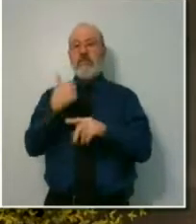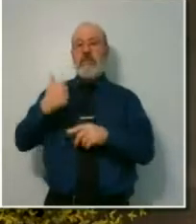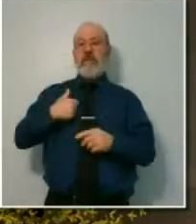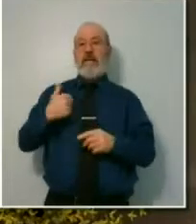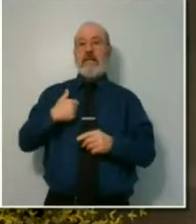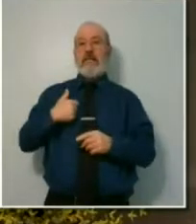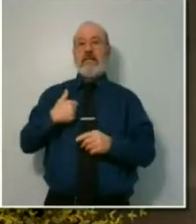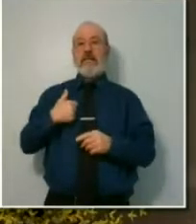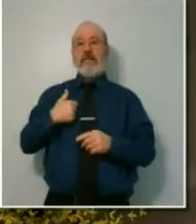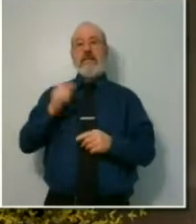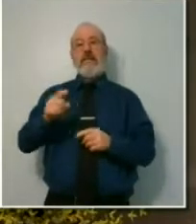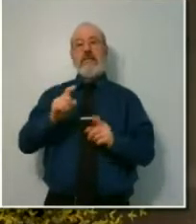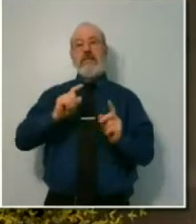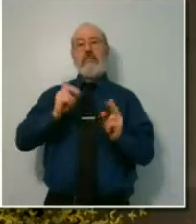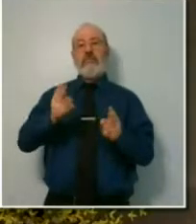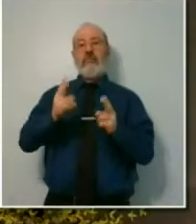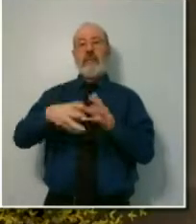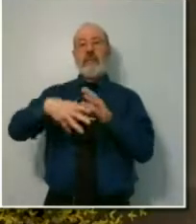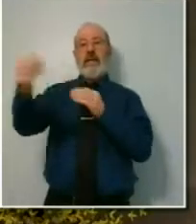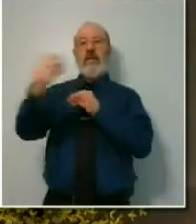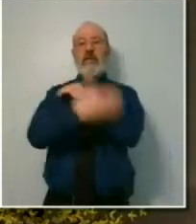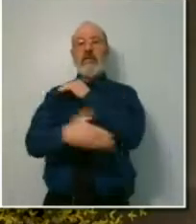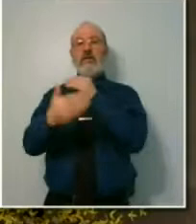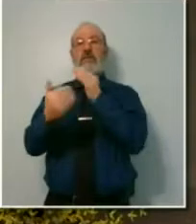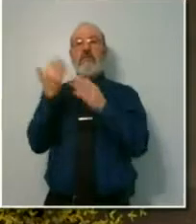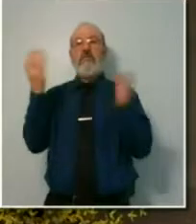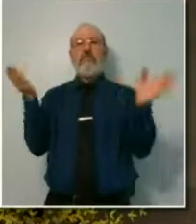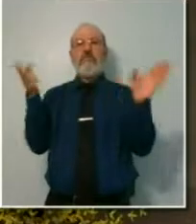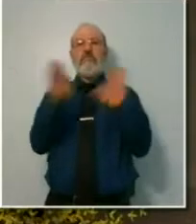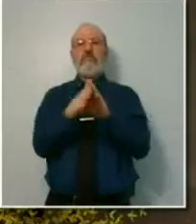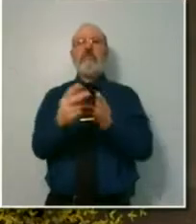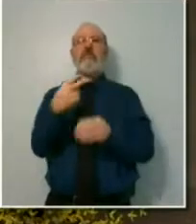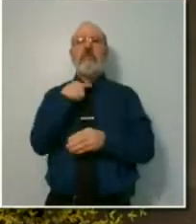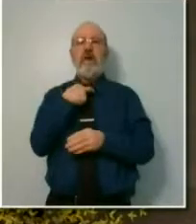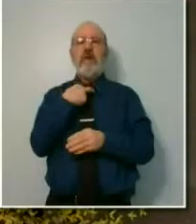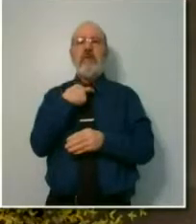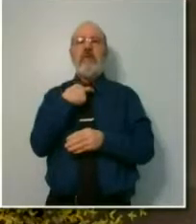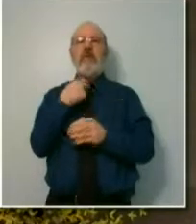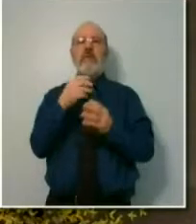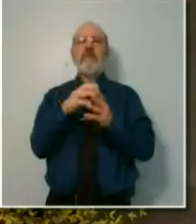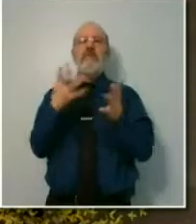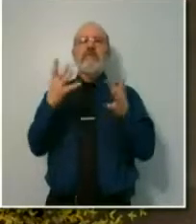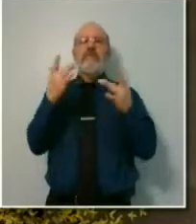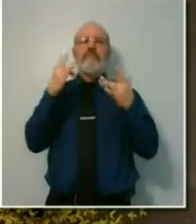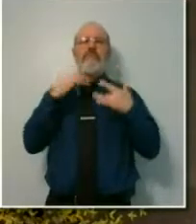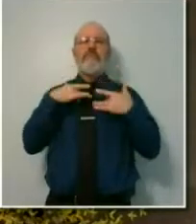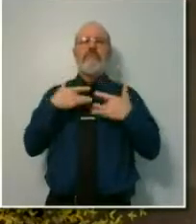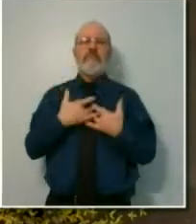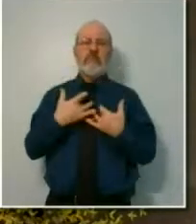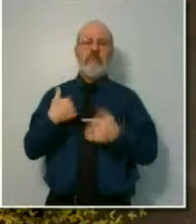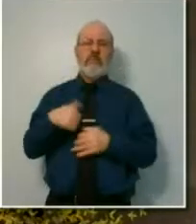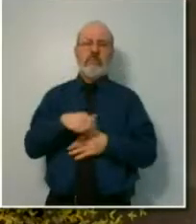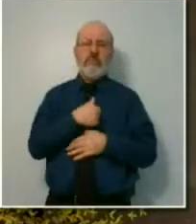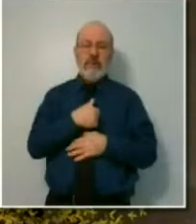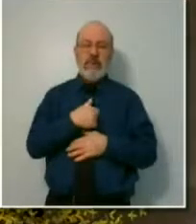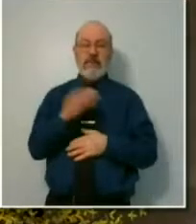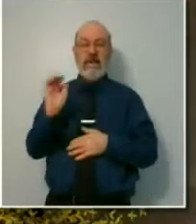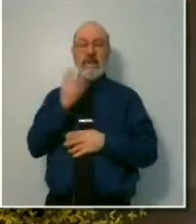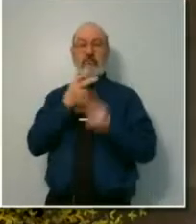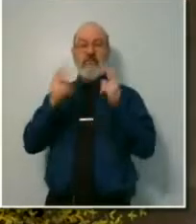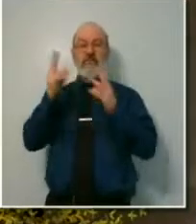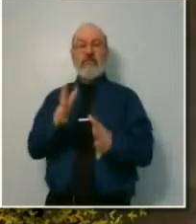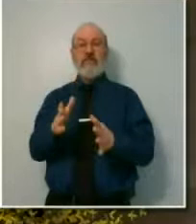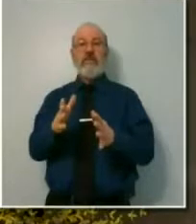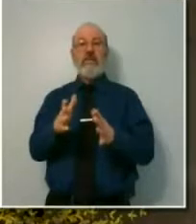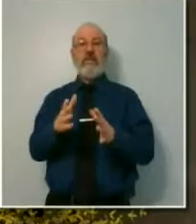had to make it out of the country before the total lockdown. This obviously was a great disappointment to us and to our visitors, as months